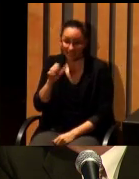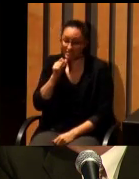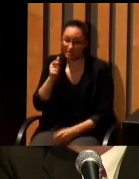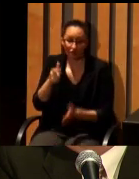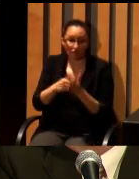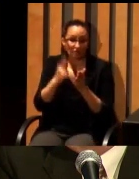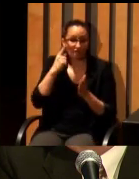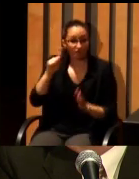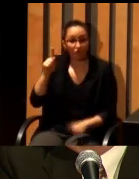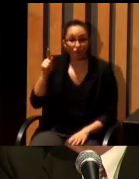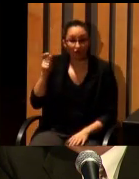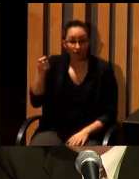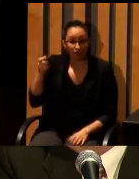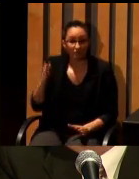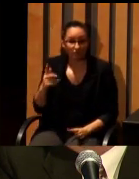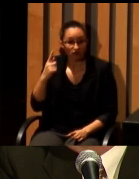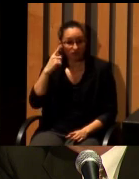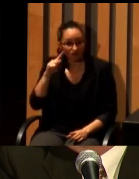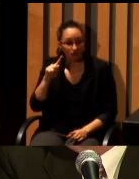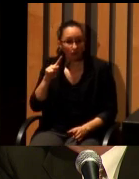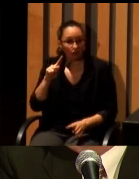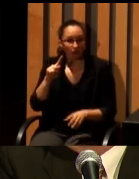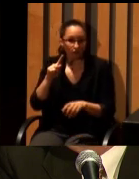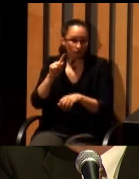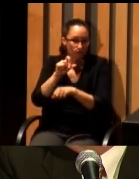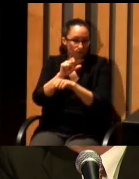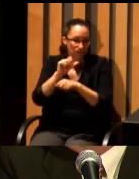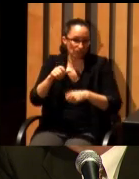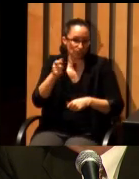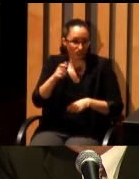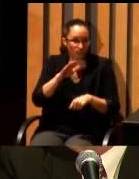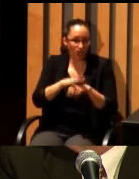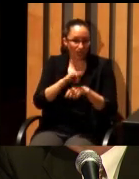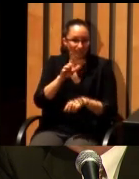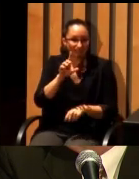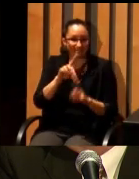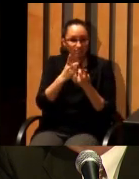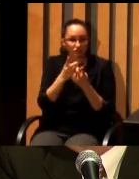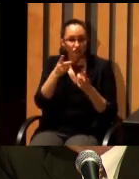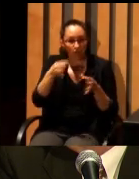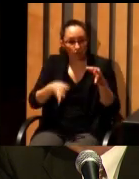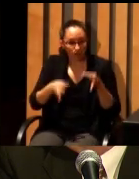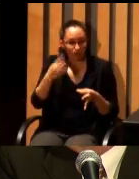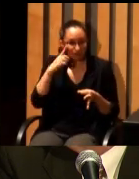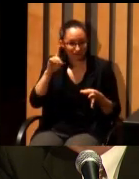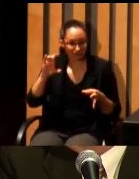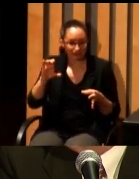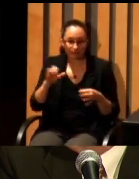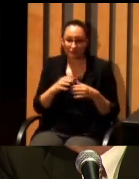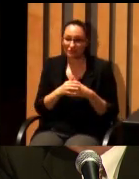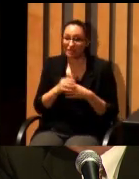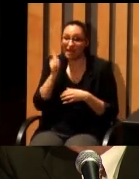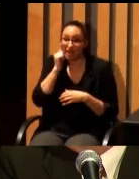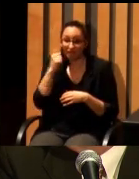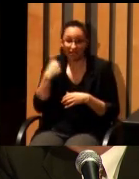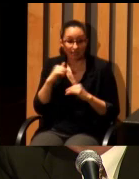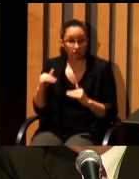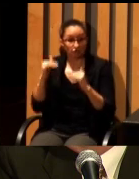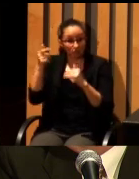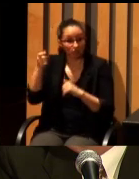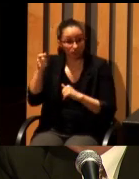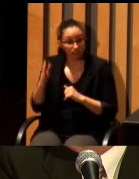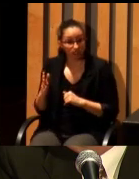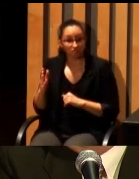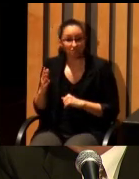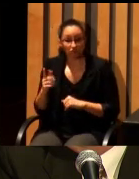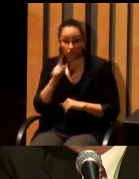on the U.S. District Court for the District of Columbia. What Superior Court judges deal with every day reflects the regular